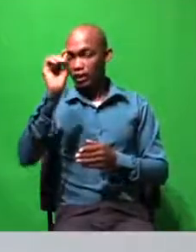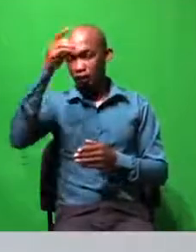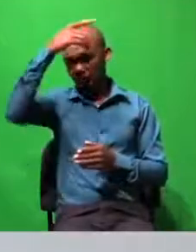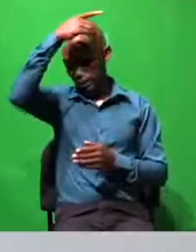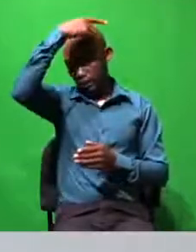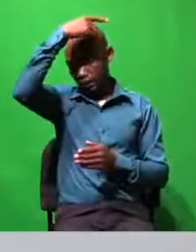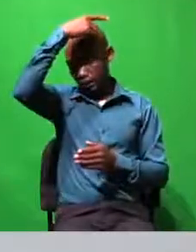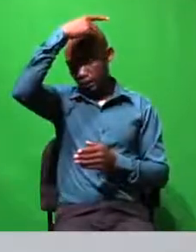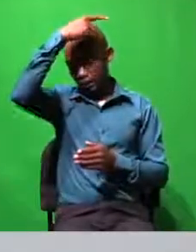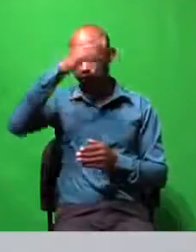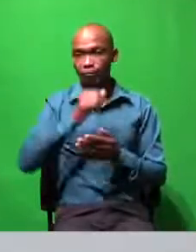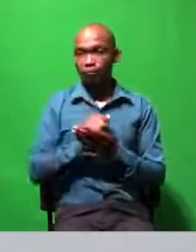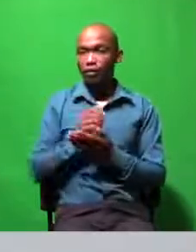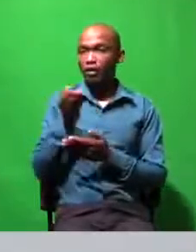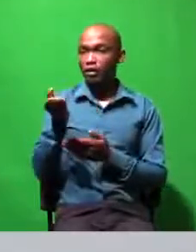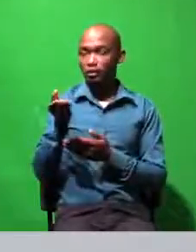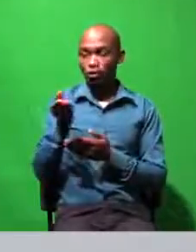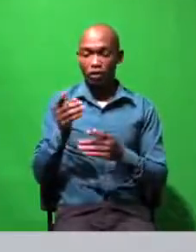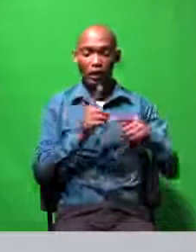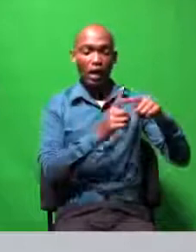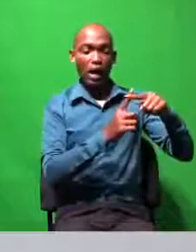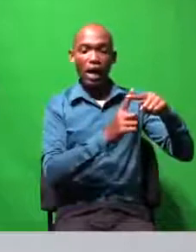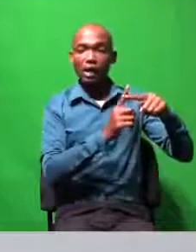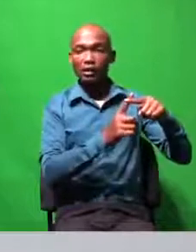plus this one, next